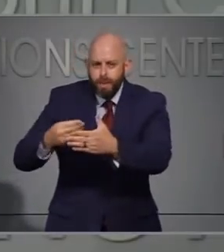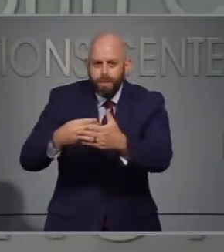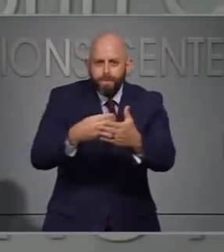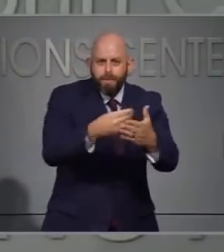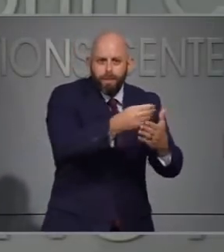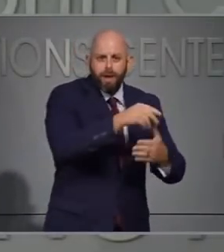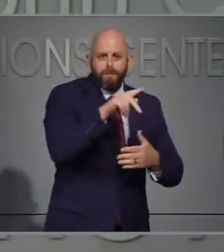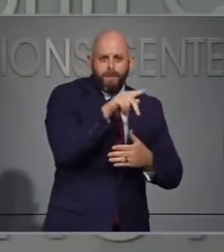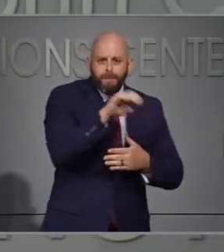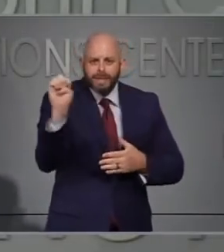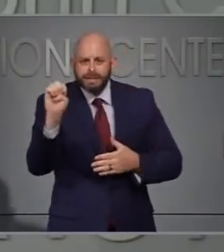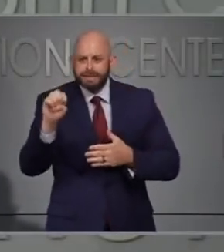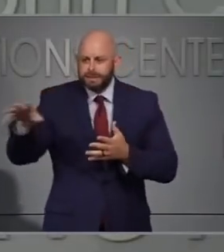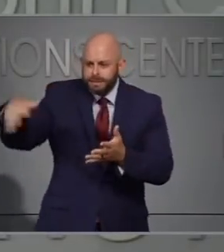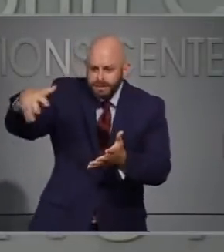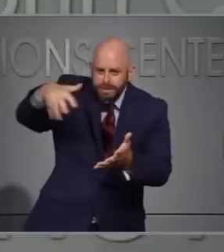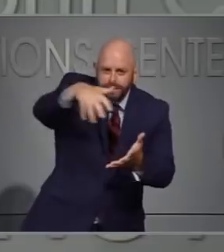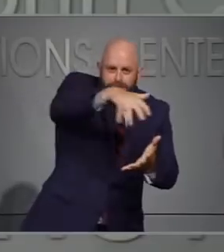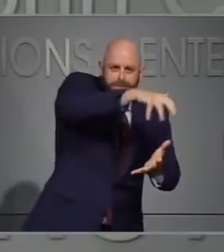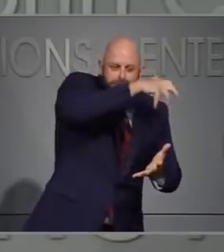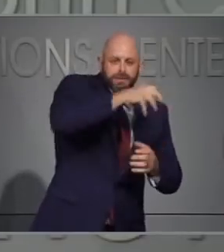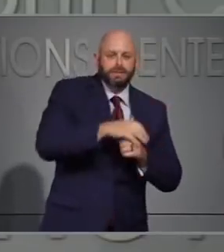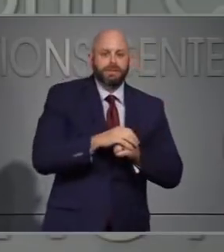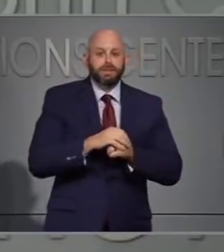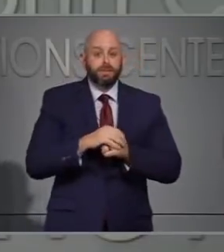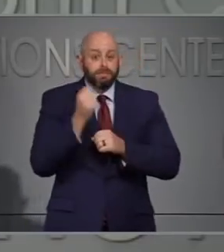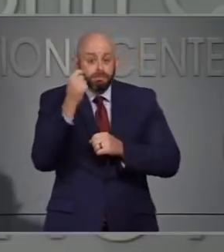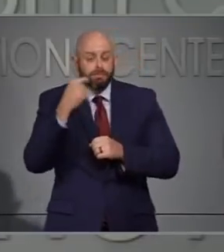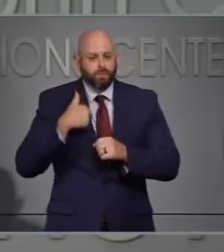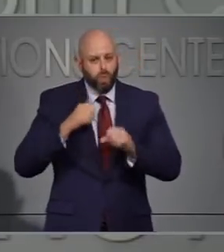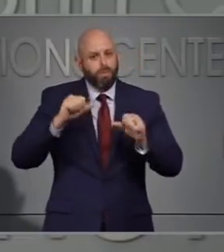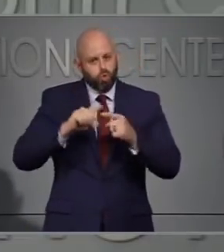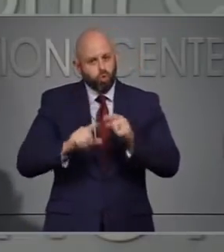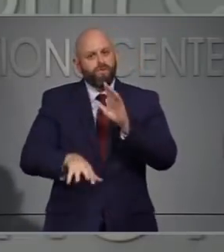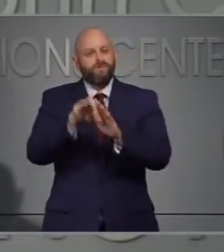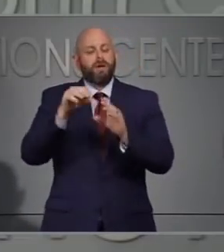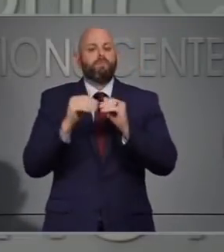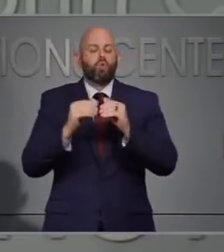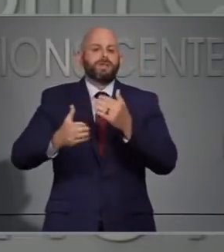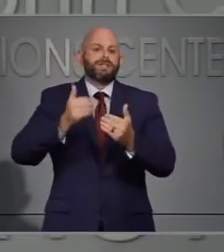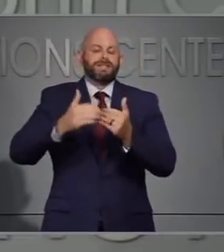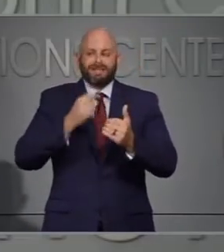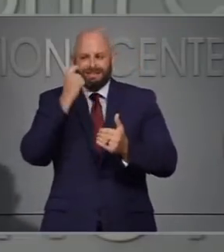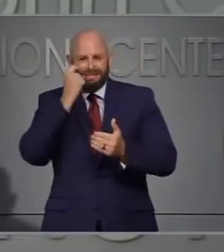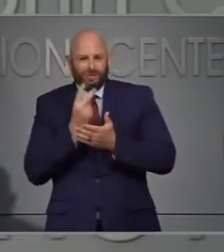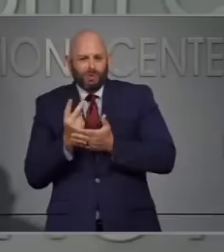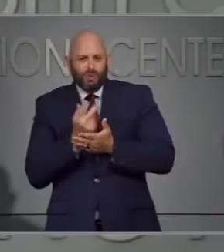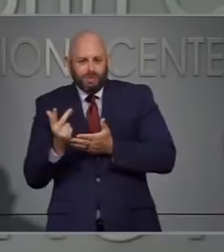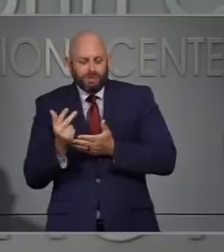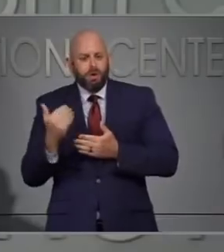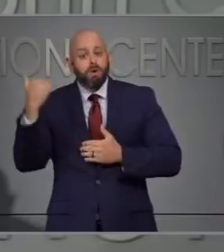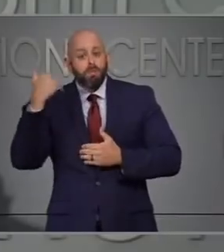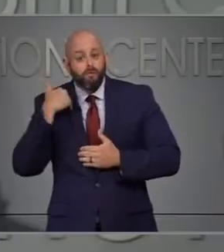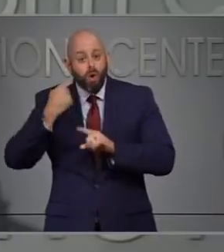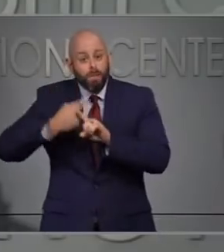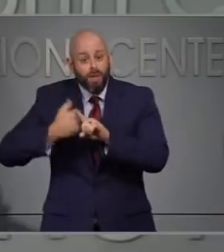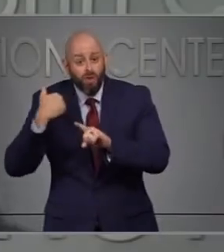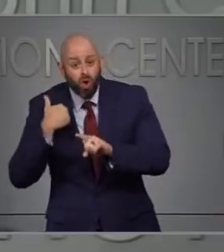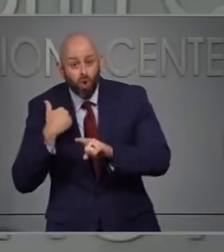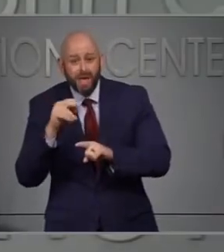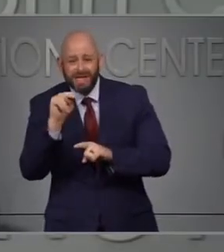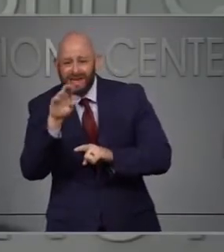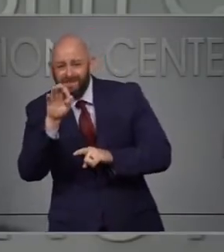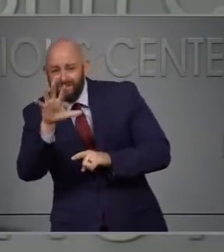personal protective equipment, supply lines have improved in the past few weeks. While we were very short on N95 masks